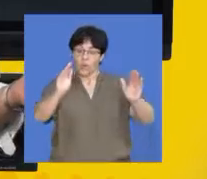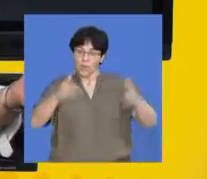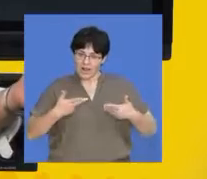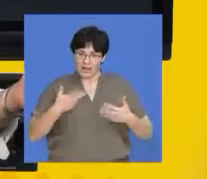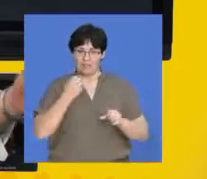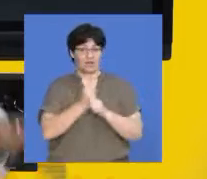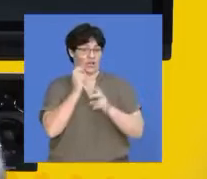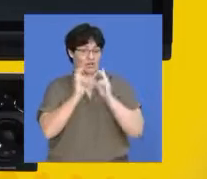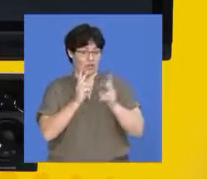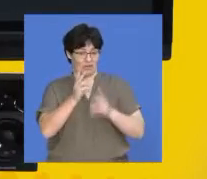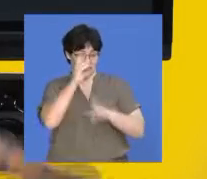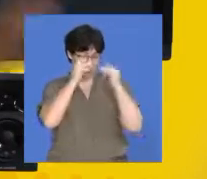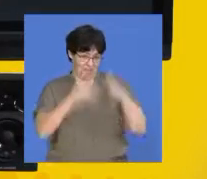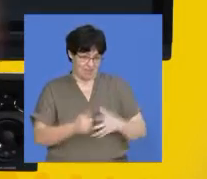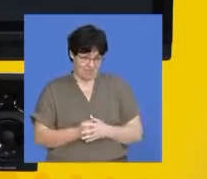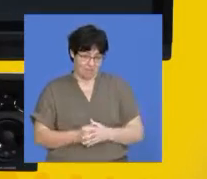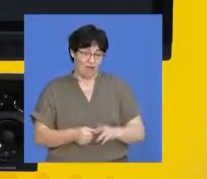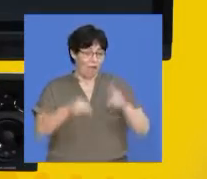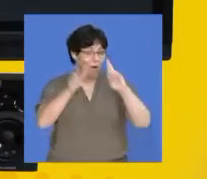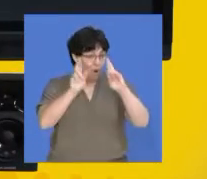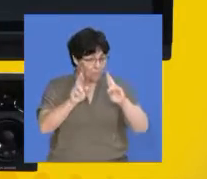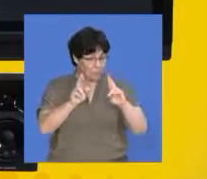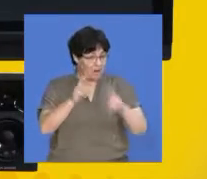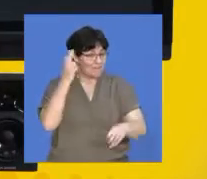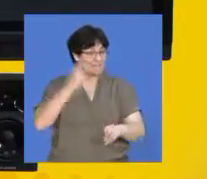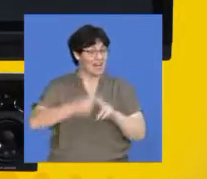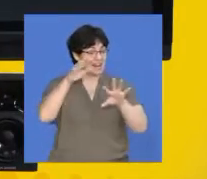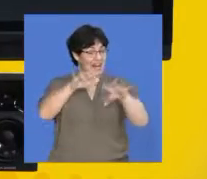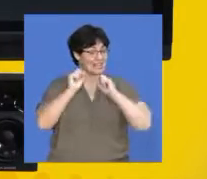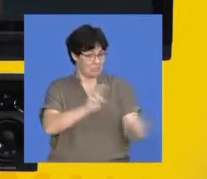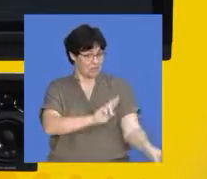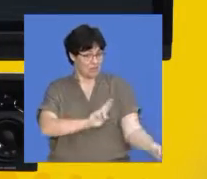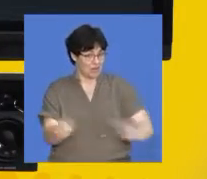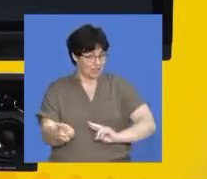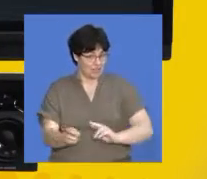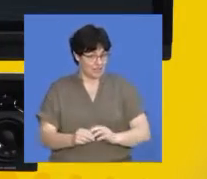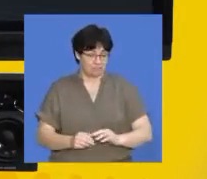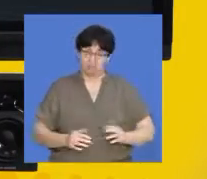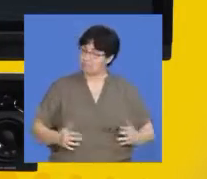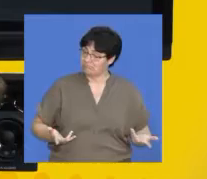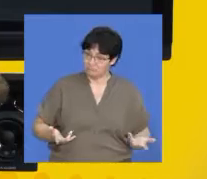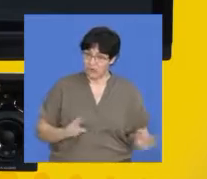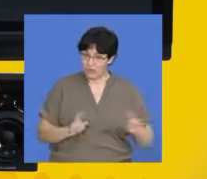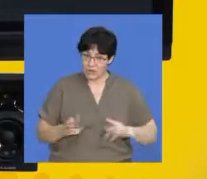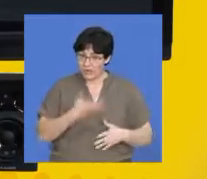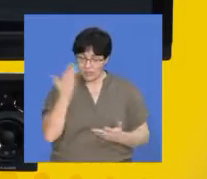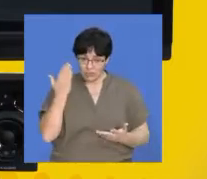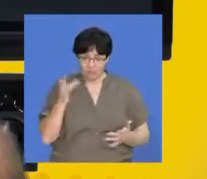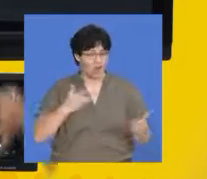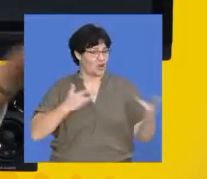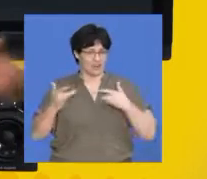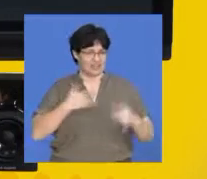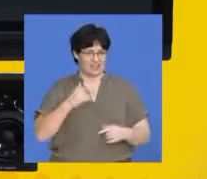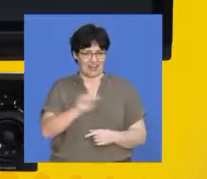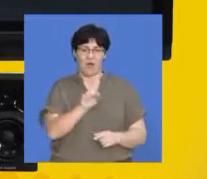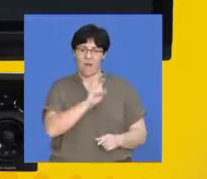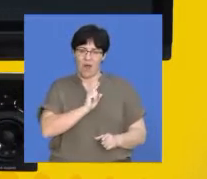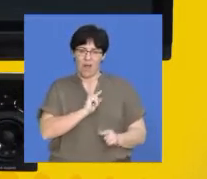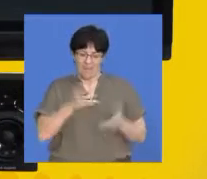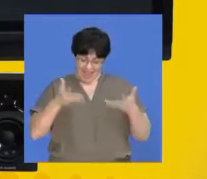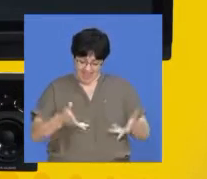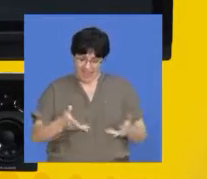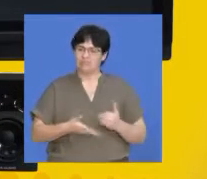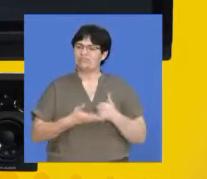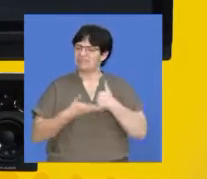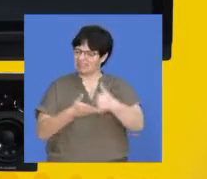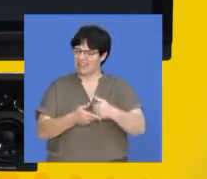12 learners. I hope you are all ready for your final exams. If you're not, worry not, because I'm here to give you